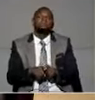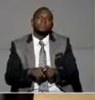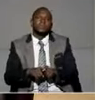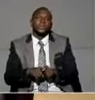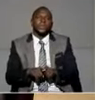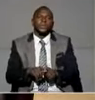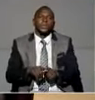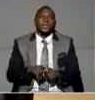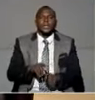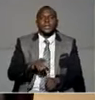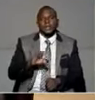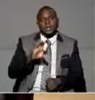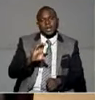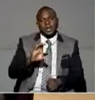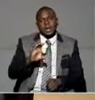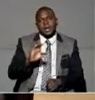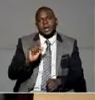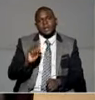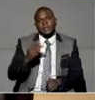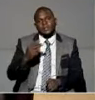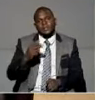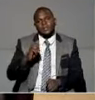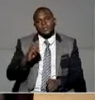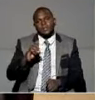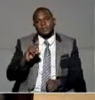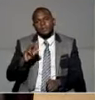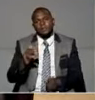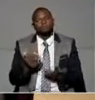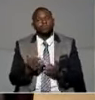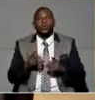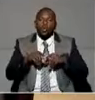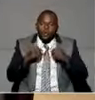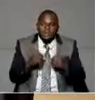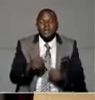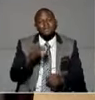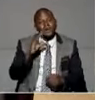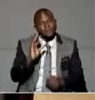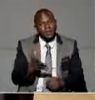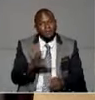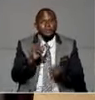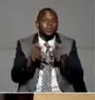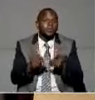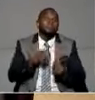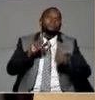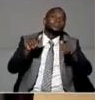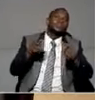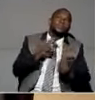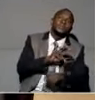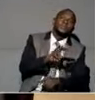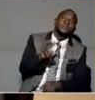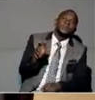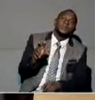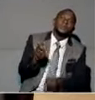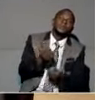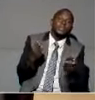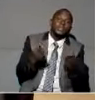are roofing a cathedral that will host 5,000 people. And when you move around the province, there is a lot